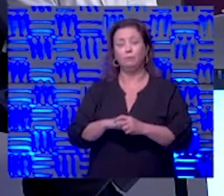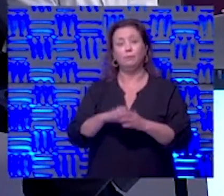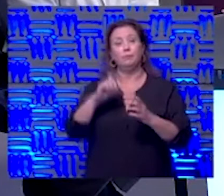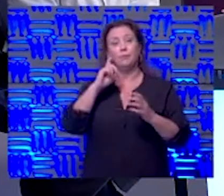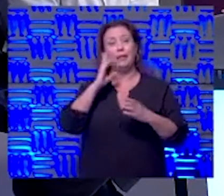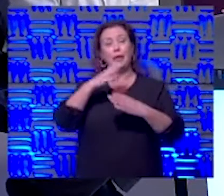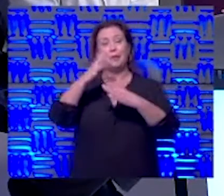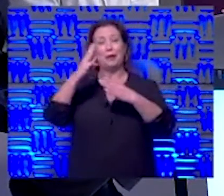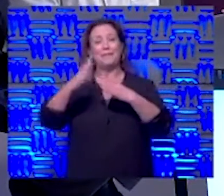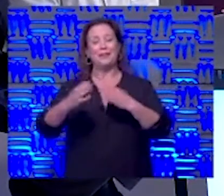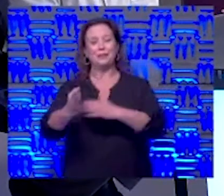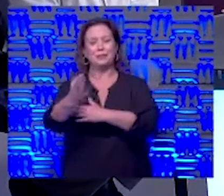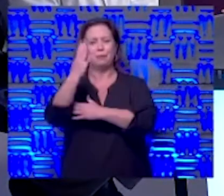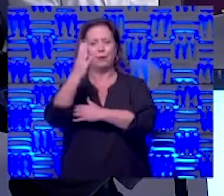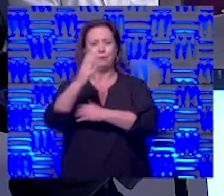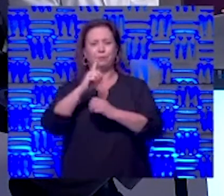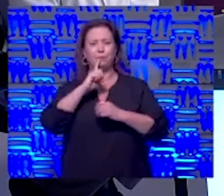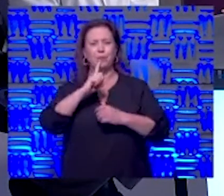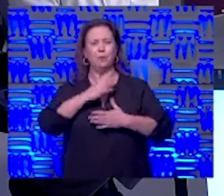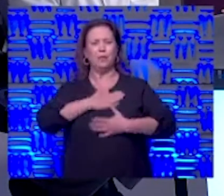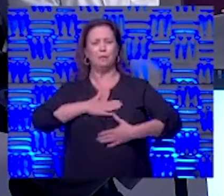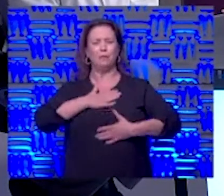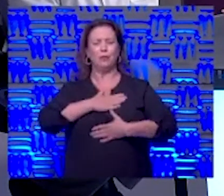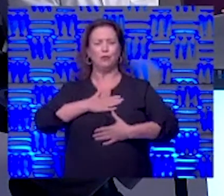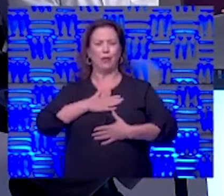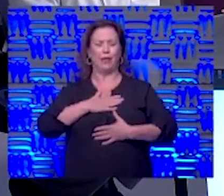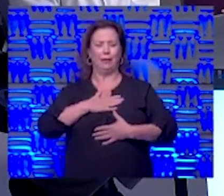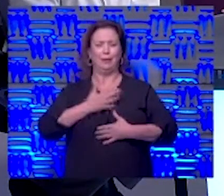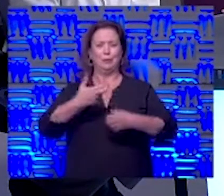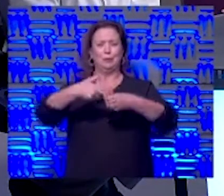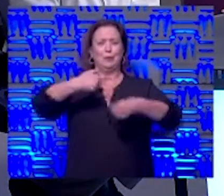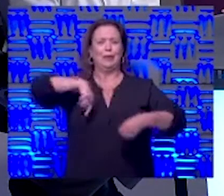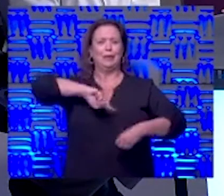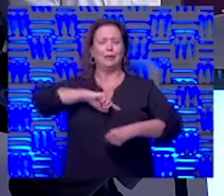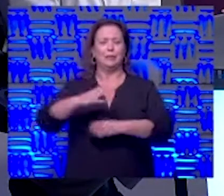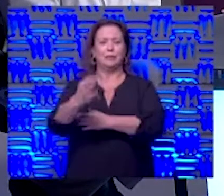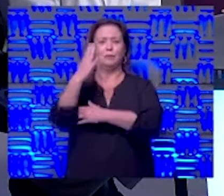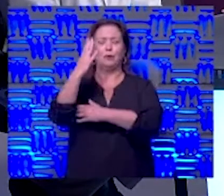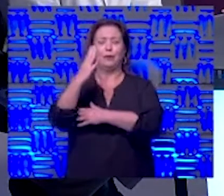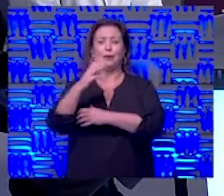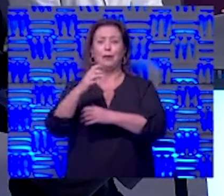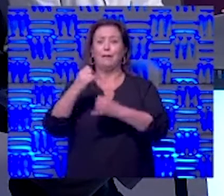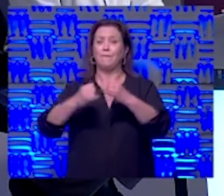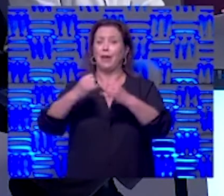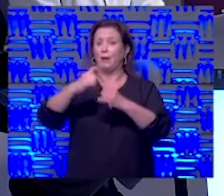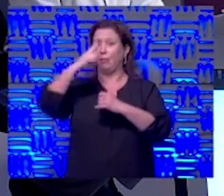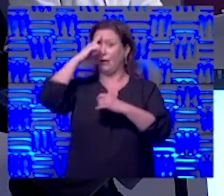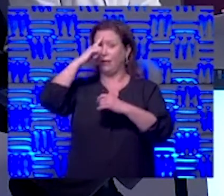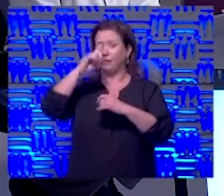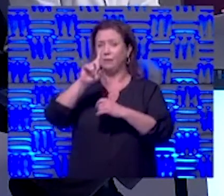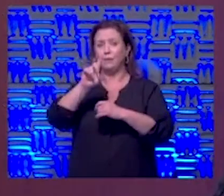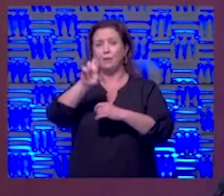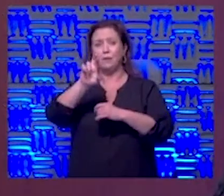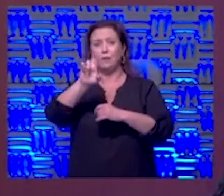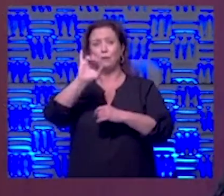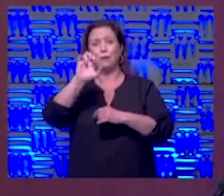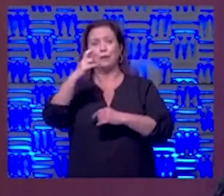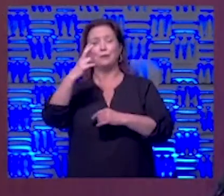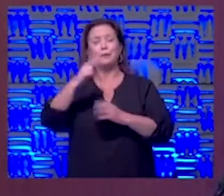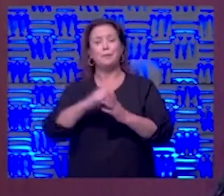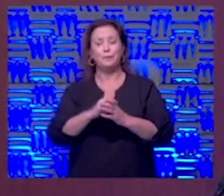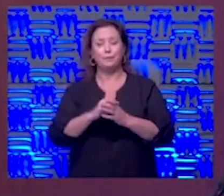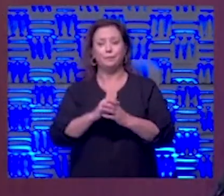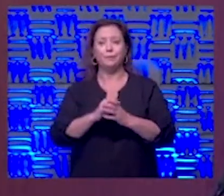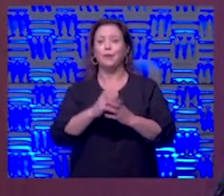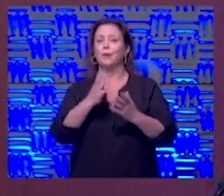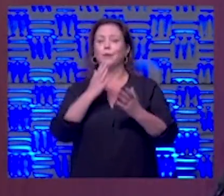it up for this morning. We really appreciate you being with us. Final thoughts from you, Dr. Kalender-Rich. I just want to thank everybody for everything that they